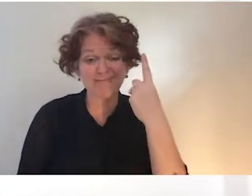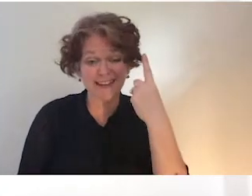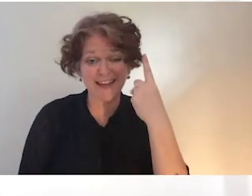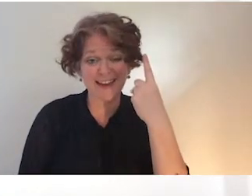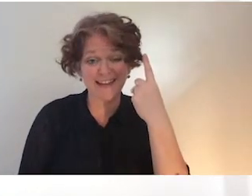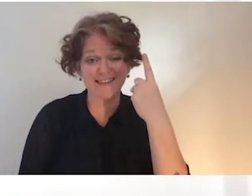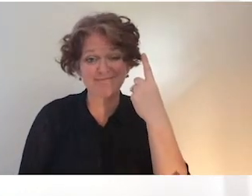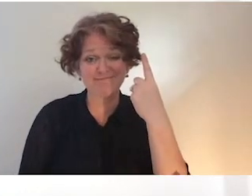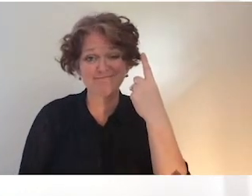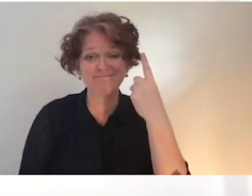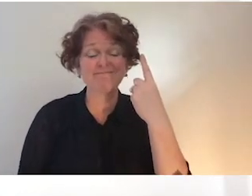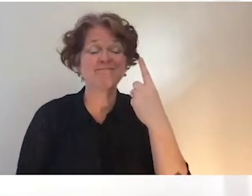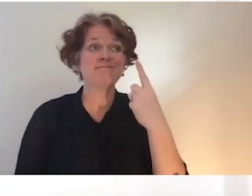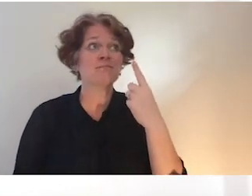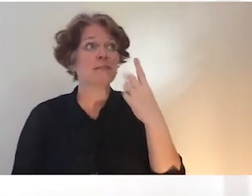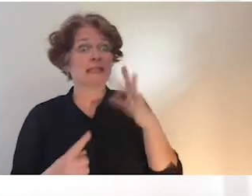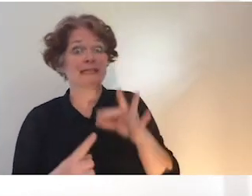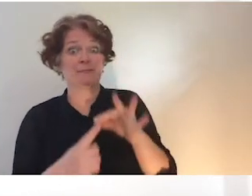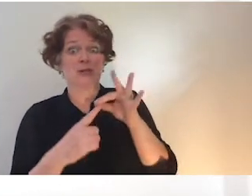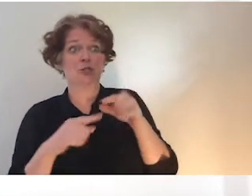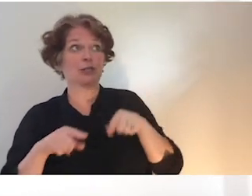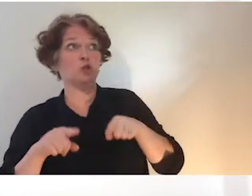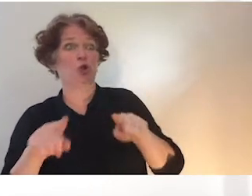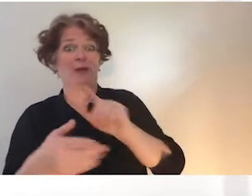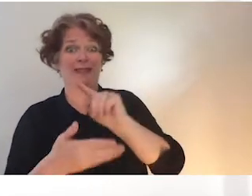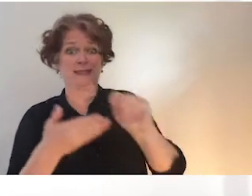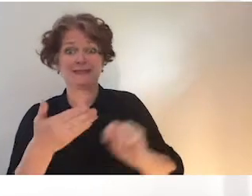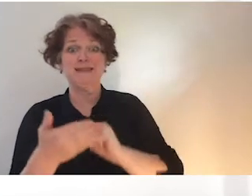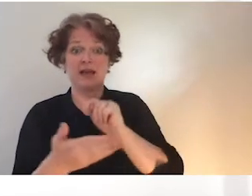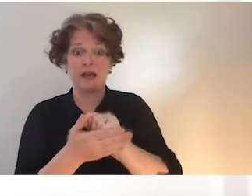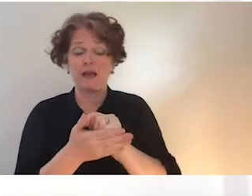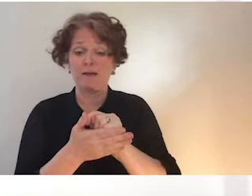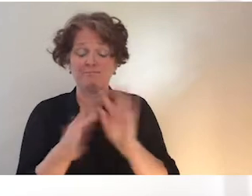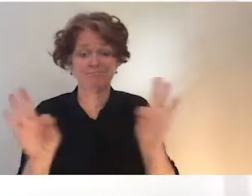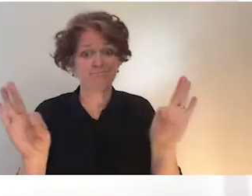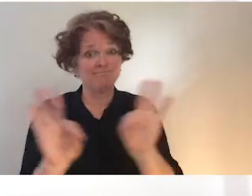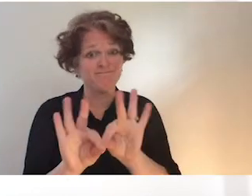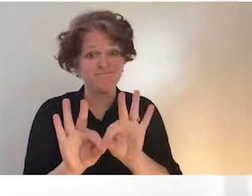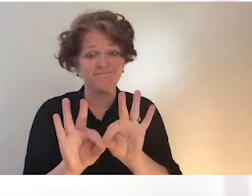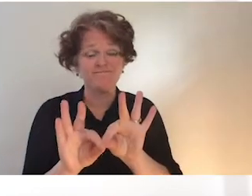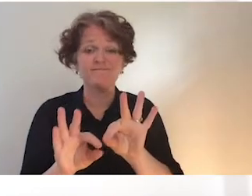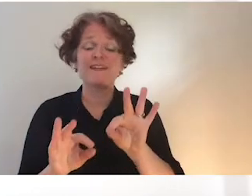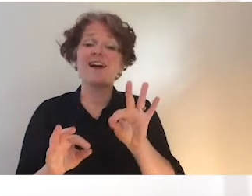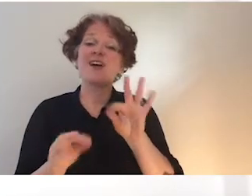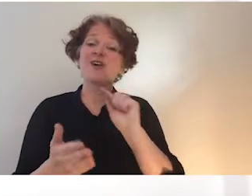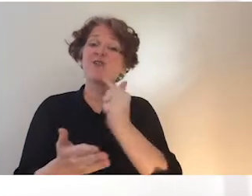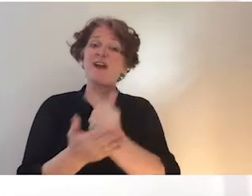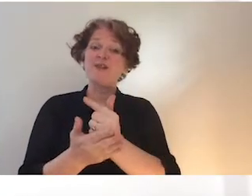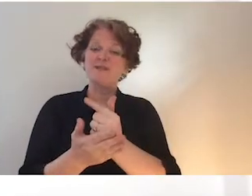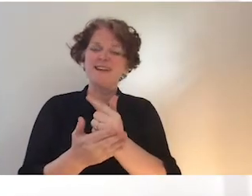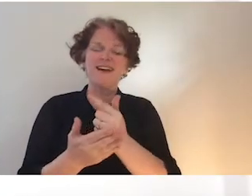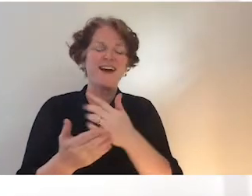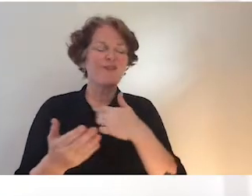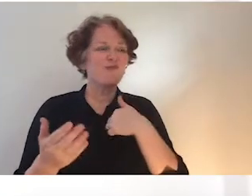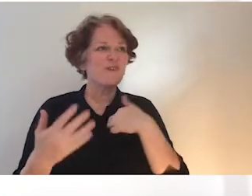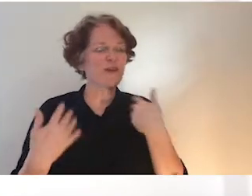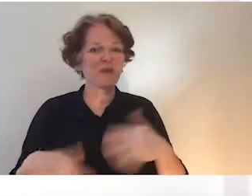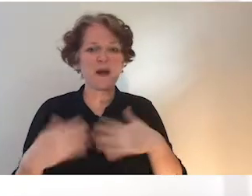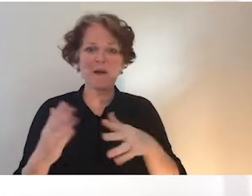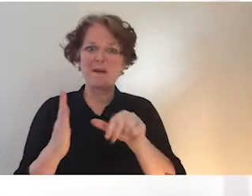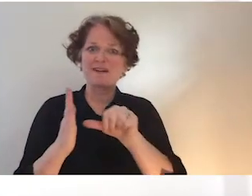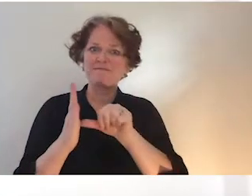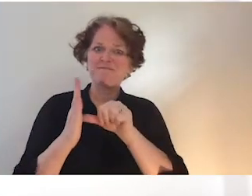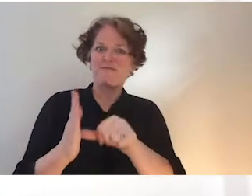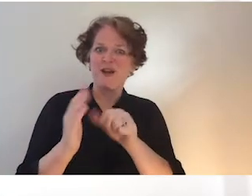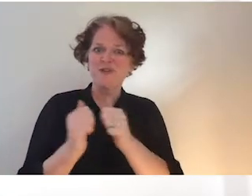what this moment means to you, especially during these distressing times. Graduates, I admire your strength